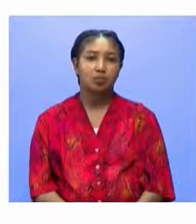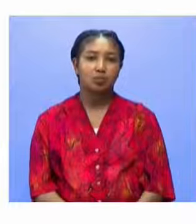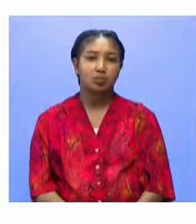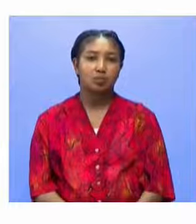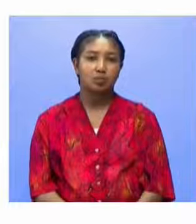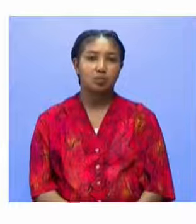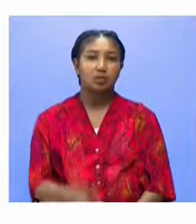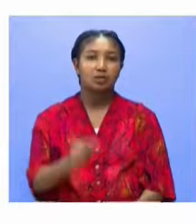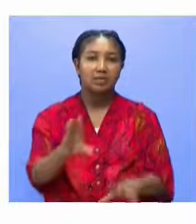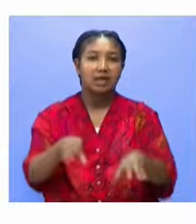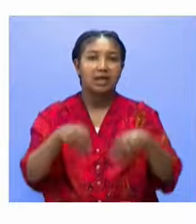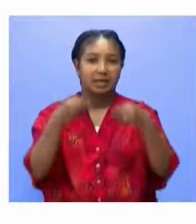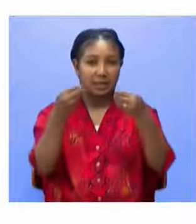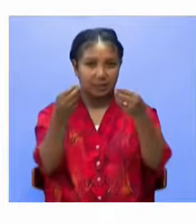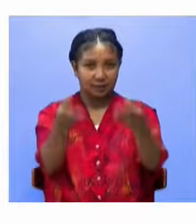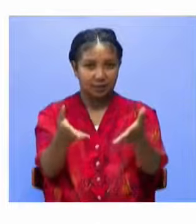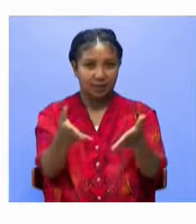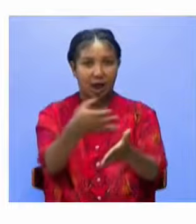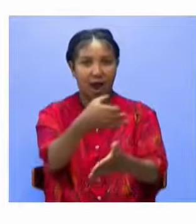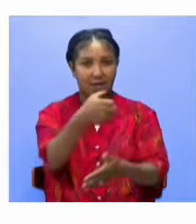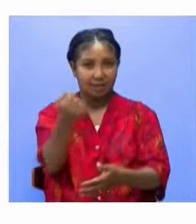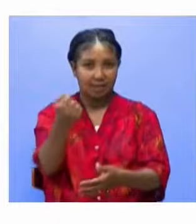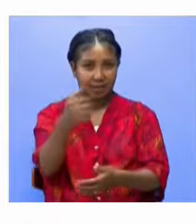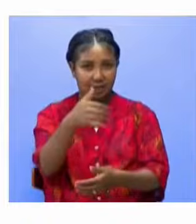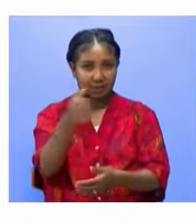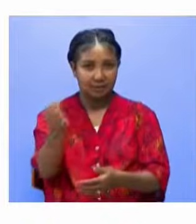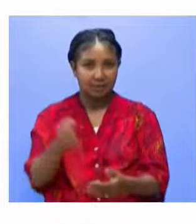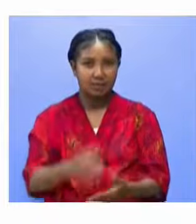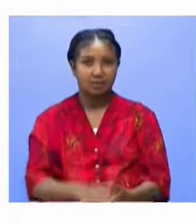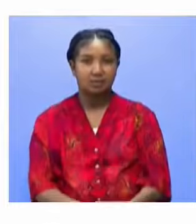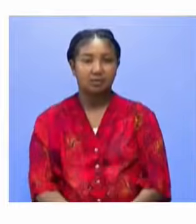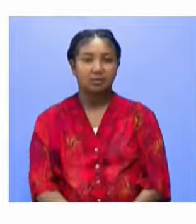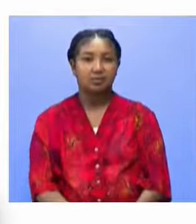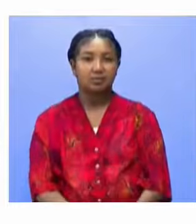the given assignment.